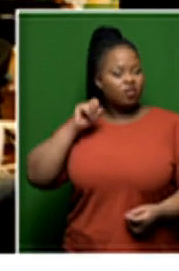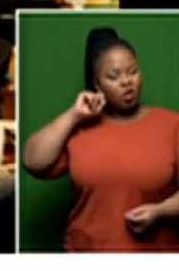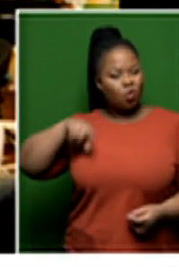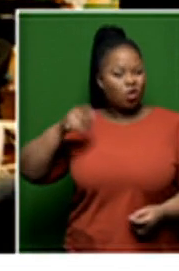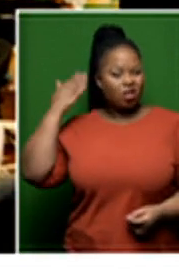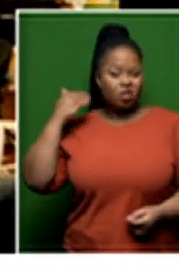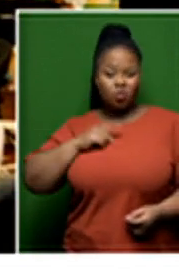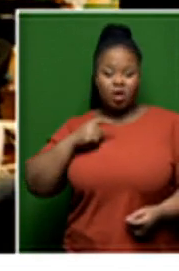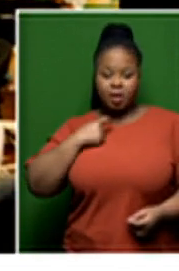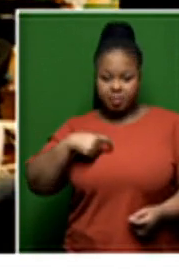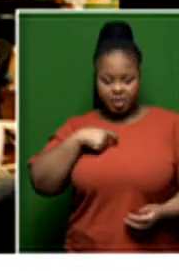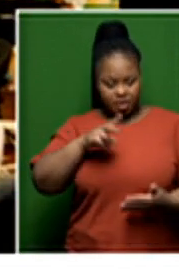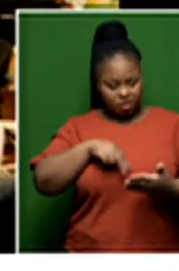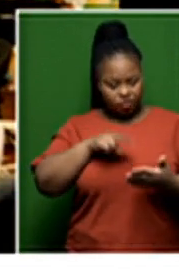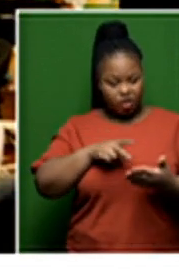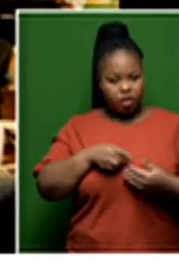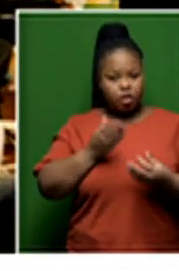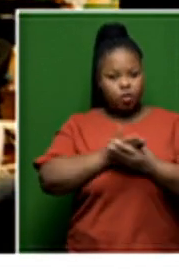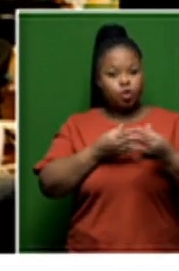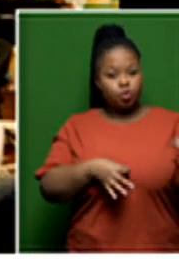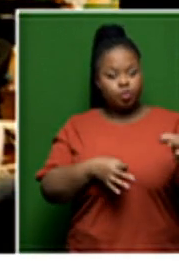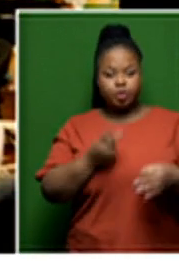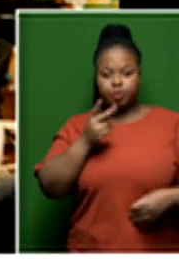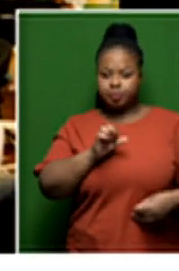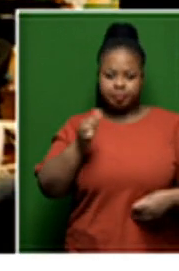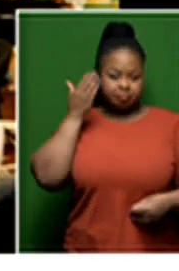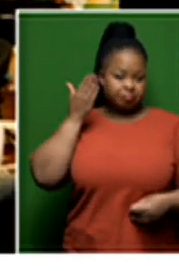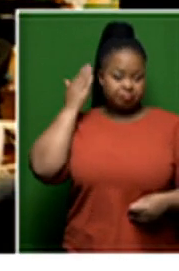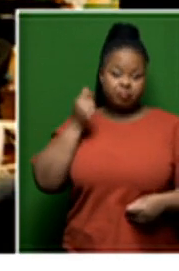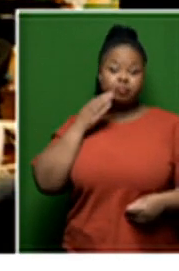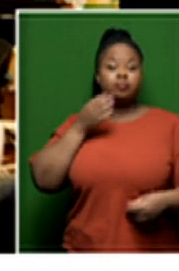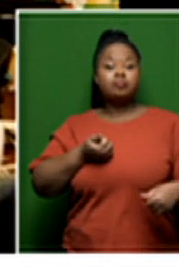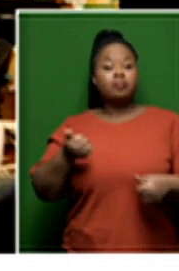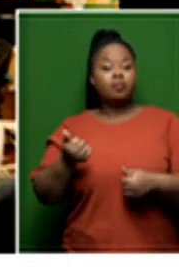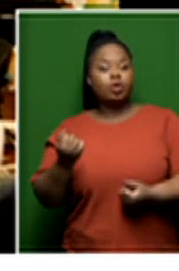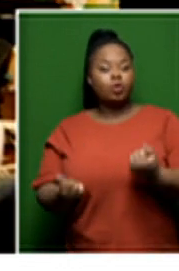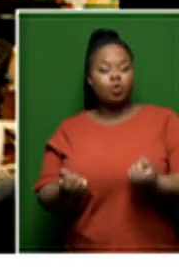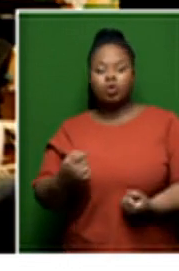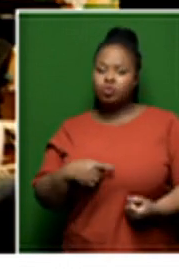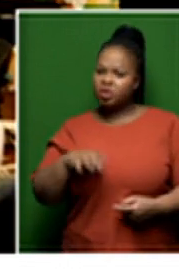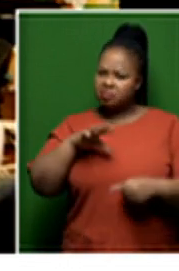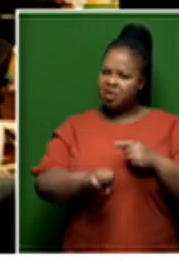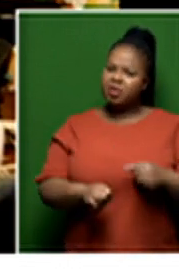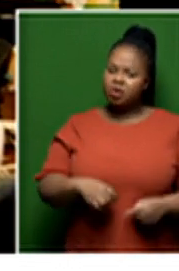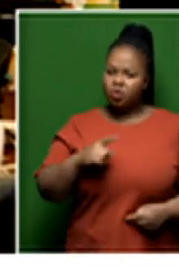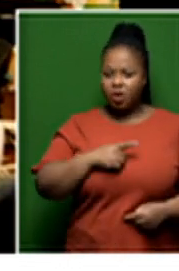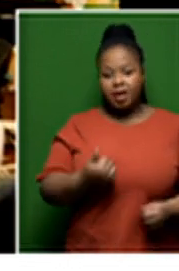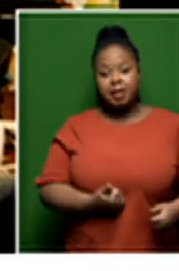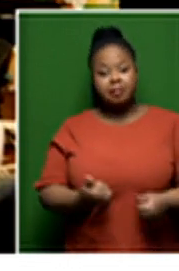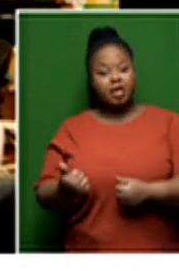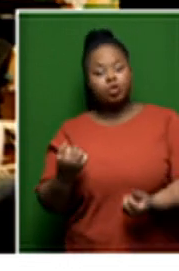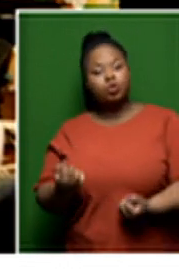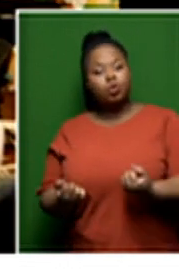at, I personally read the documents again 2 weeks ago when they went back to court, and we realized that actually they went back to